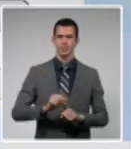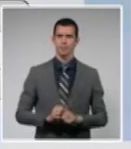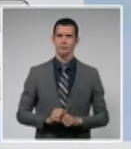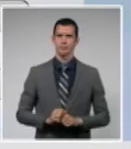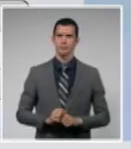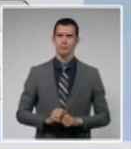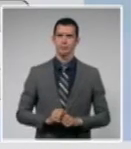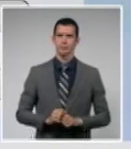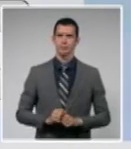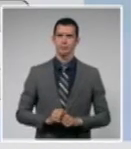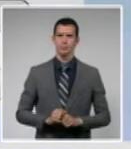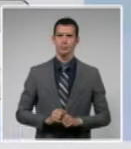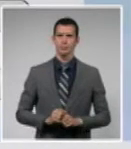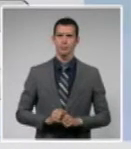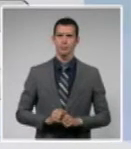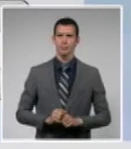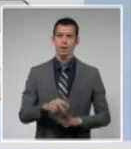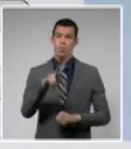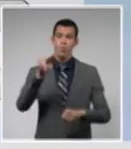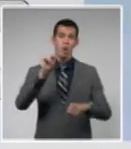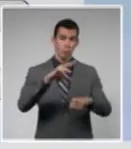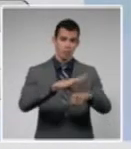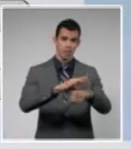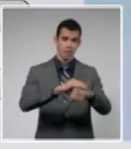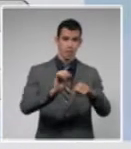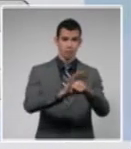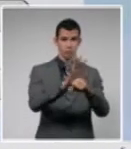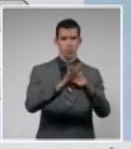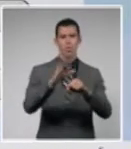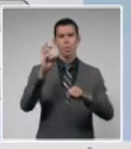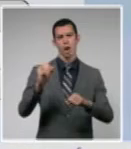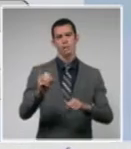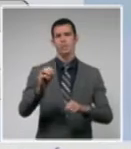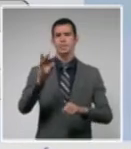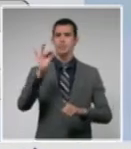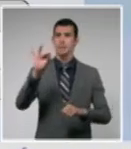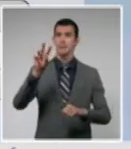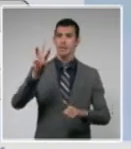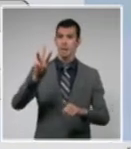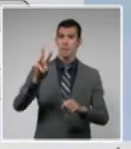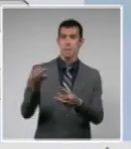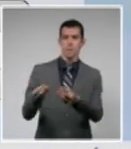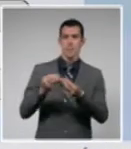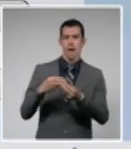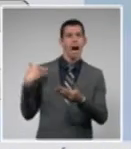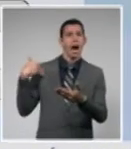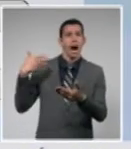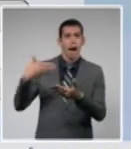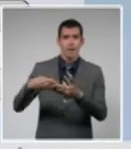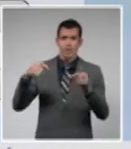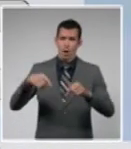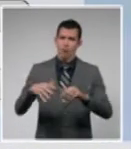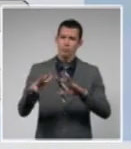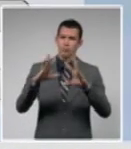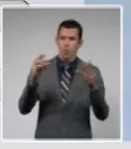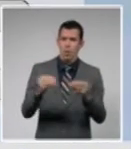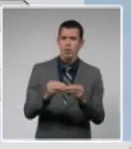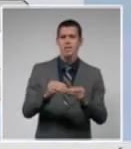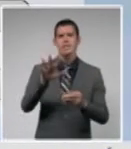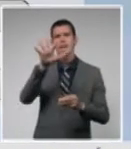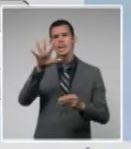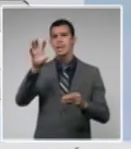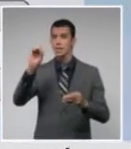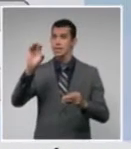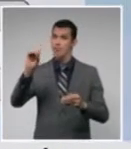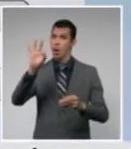7,939 samples processed, 73 tested positive for COVID-19. This brings the